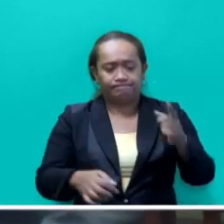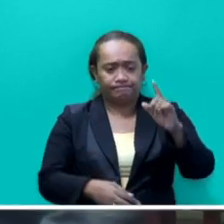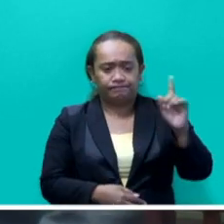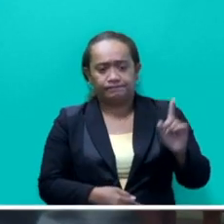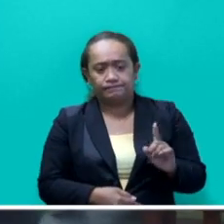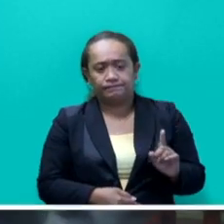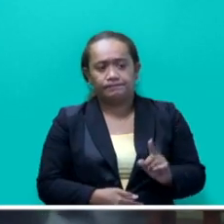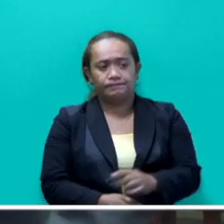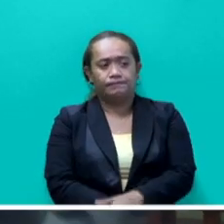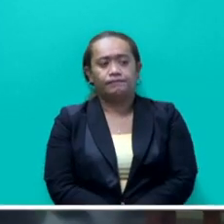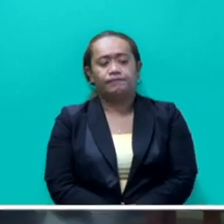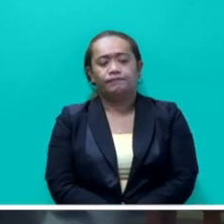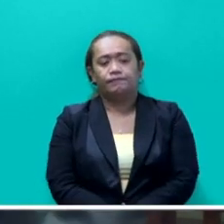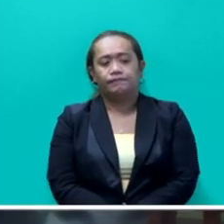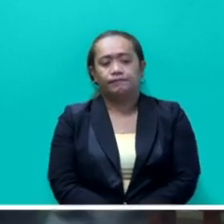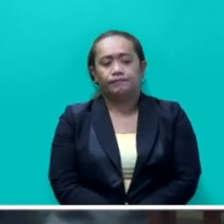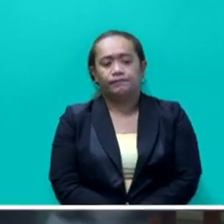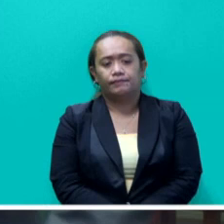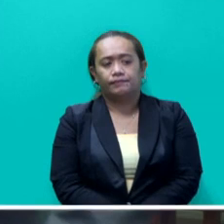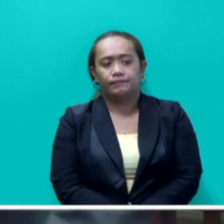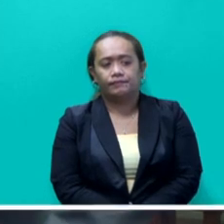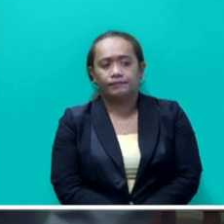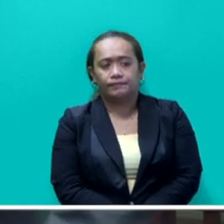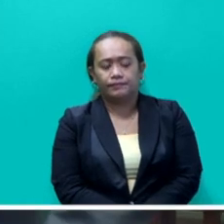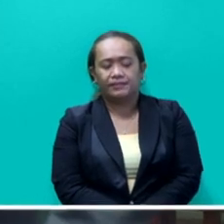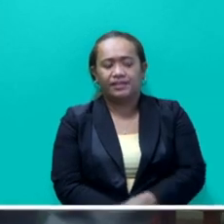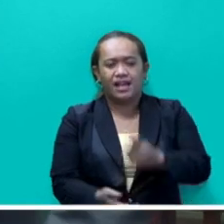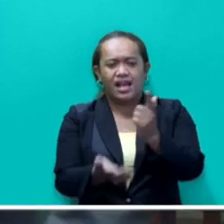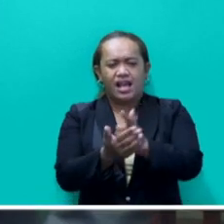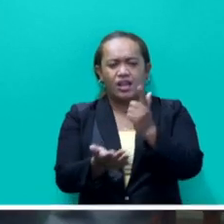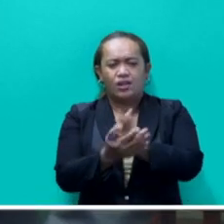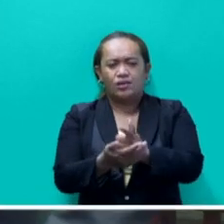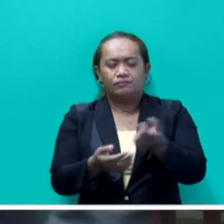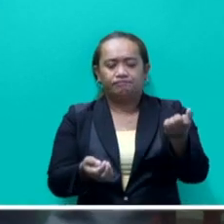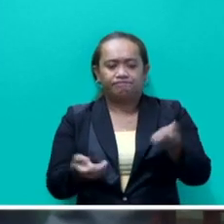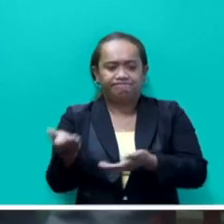sir. But a lot has been said about